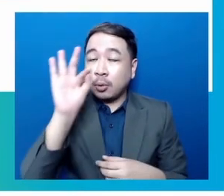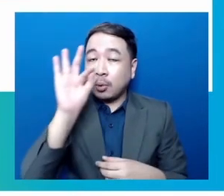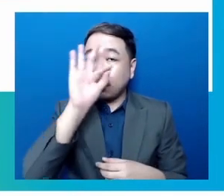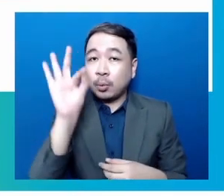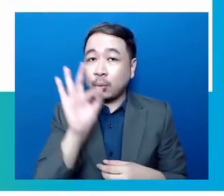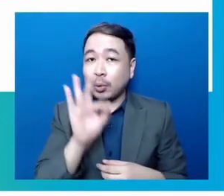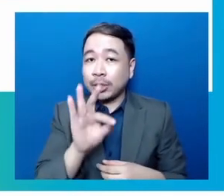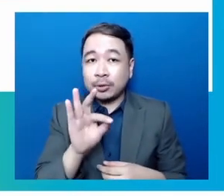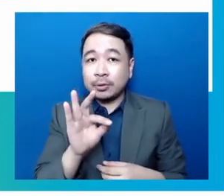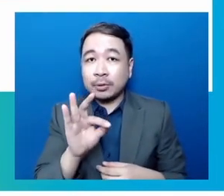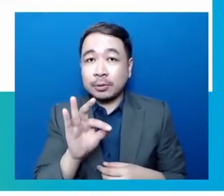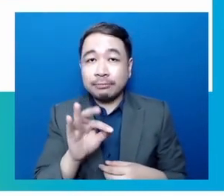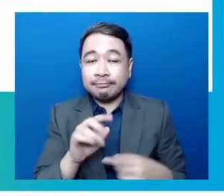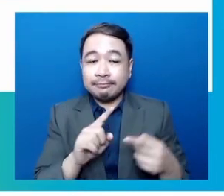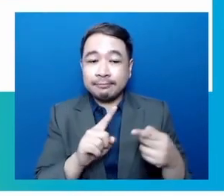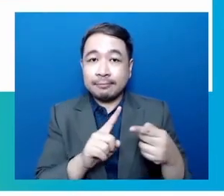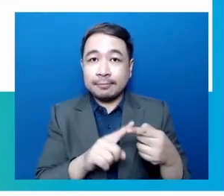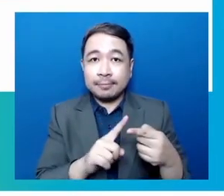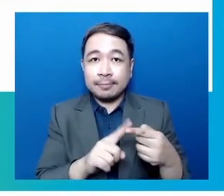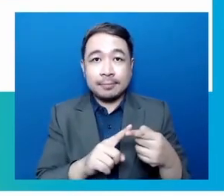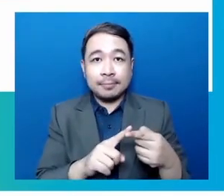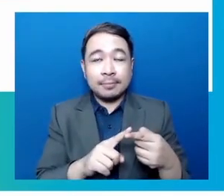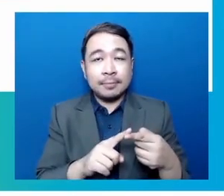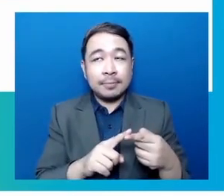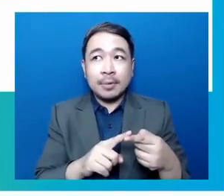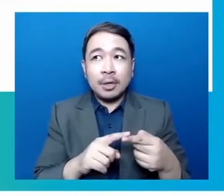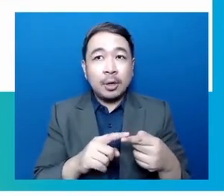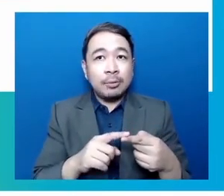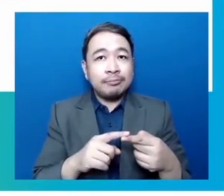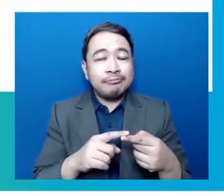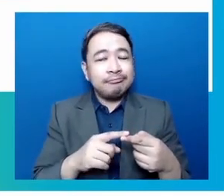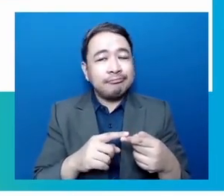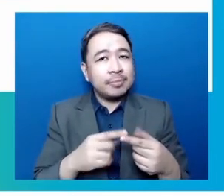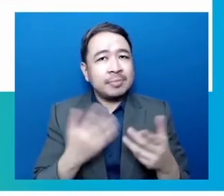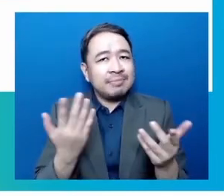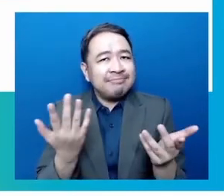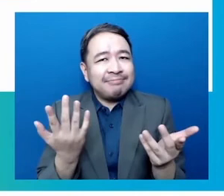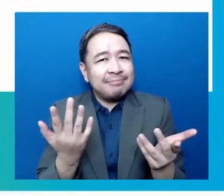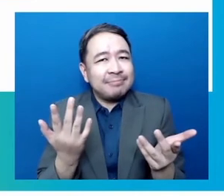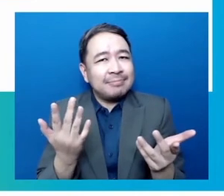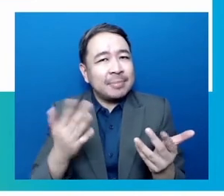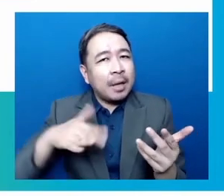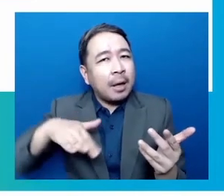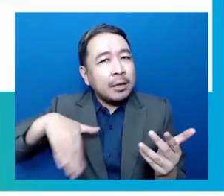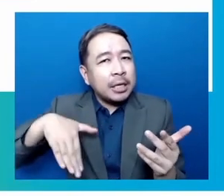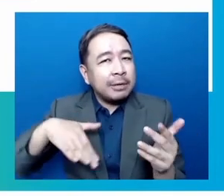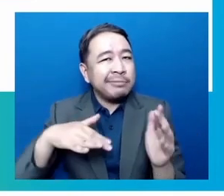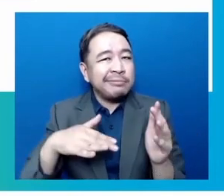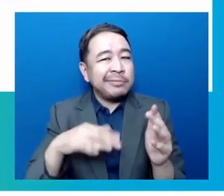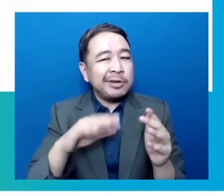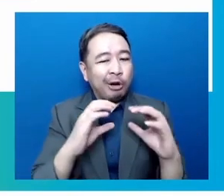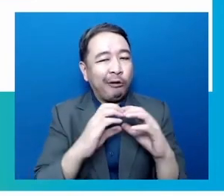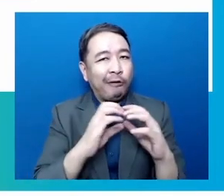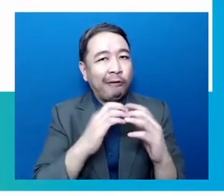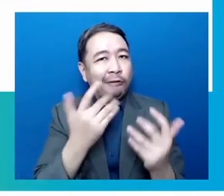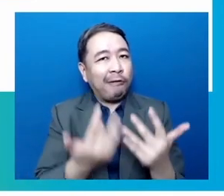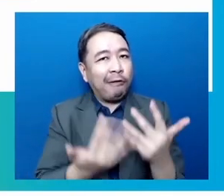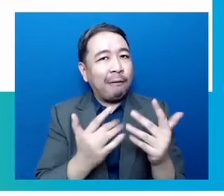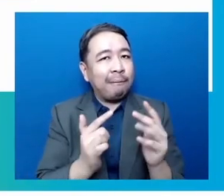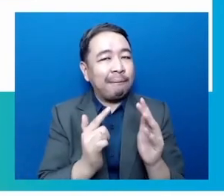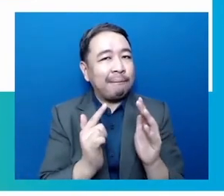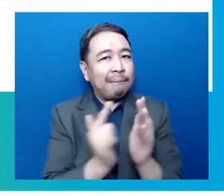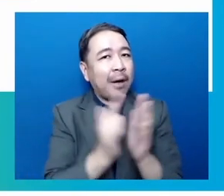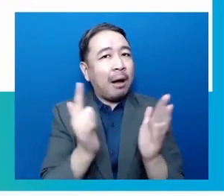why haven't we achieved a formal coal ban already? Because you could really make the case